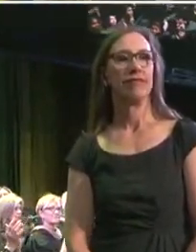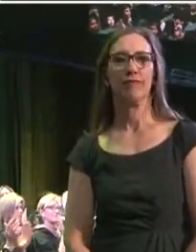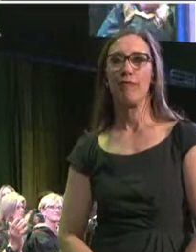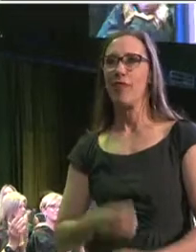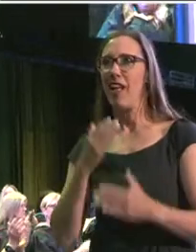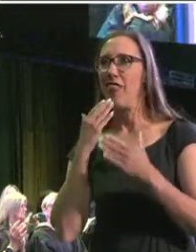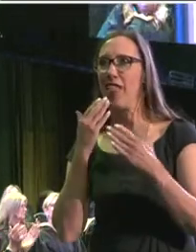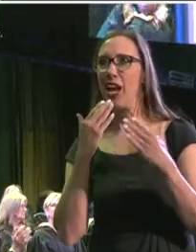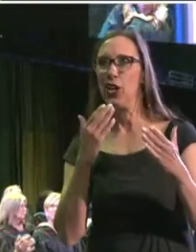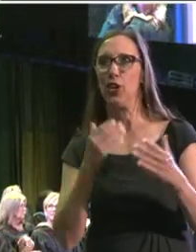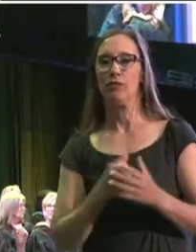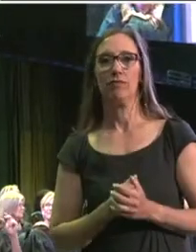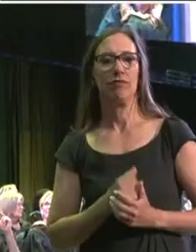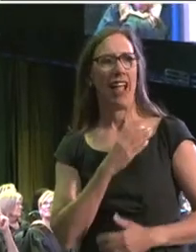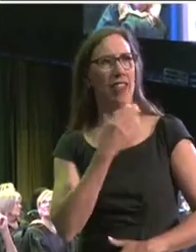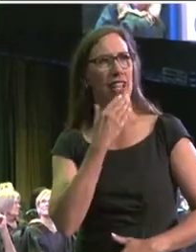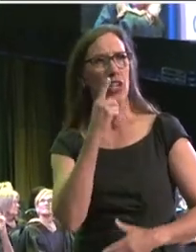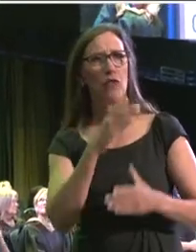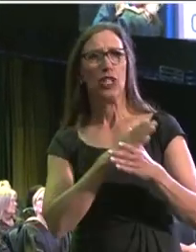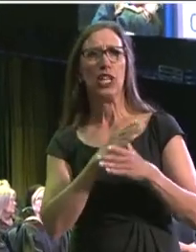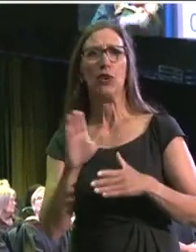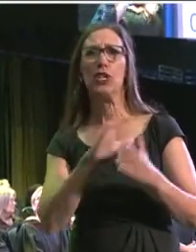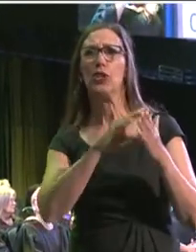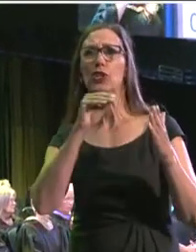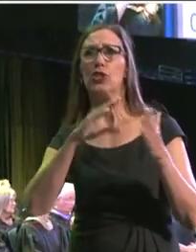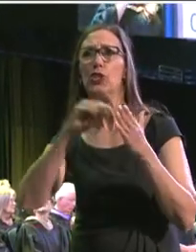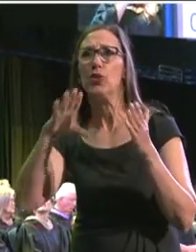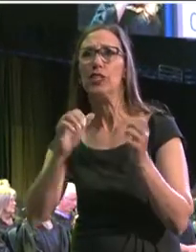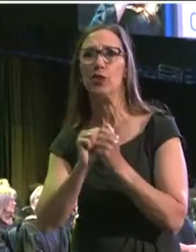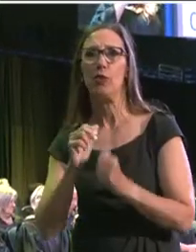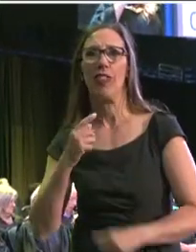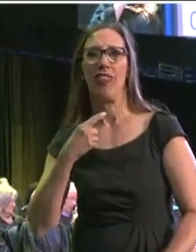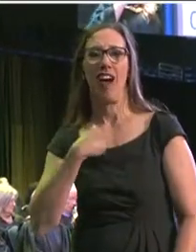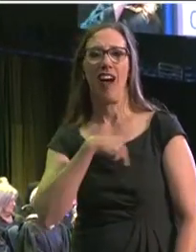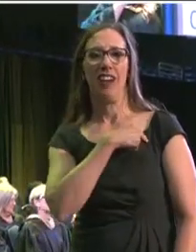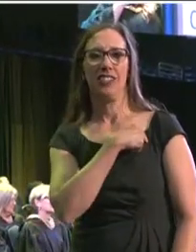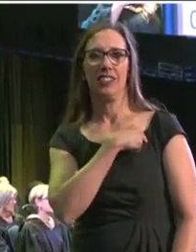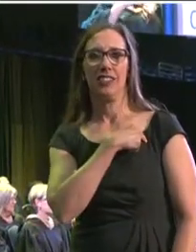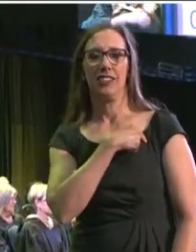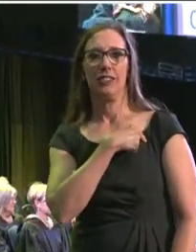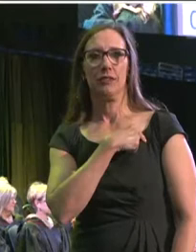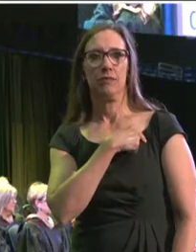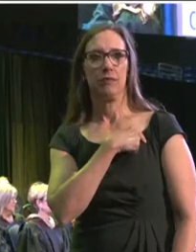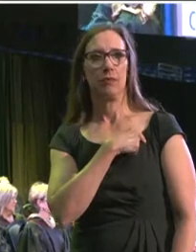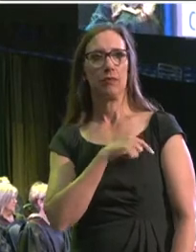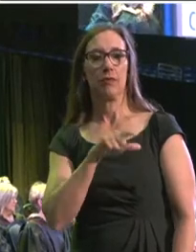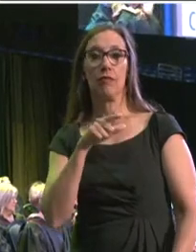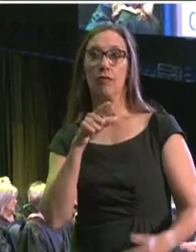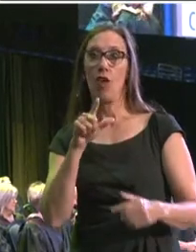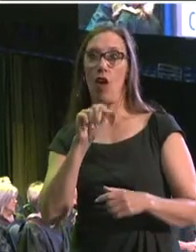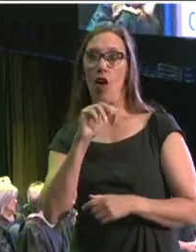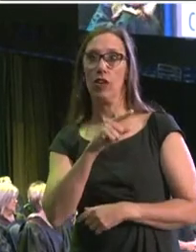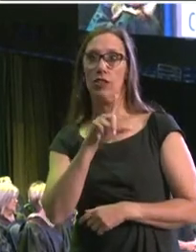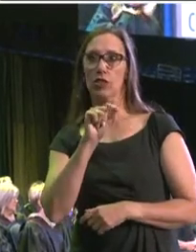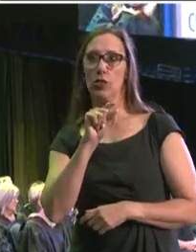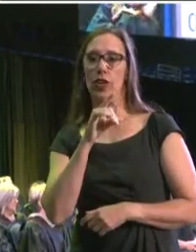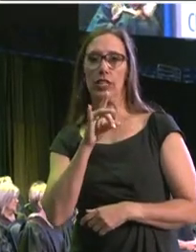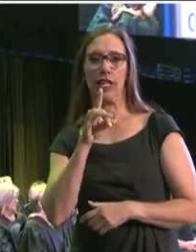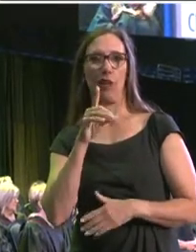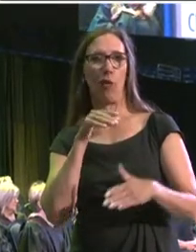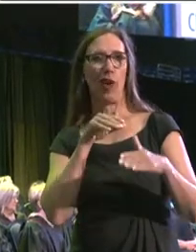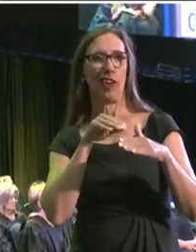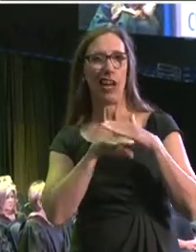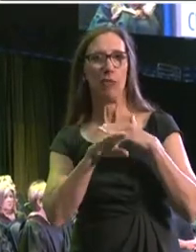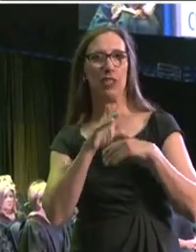Thank you. And thank you for sharing your students with us. Seniors, in August of 2018, you entered the doors of Cypress